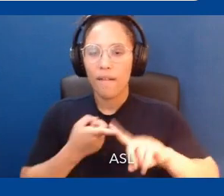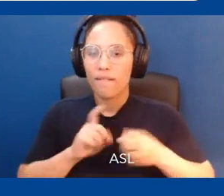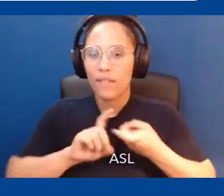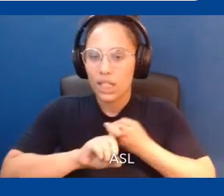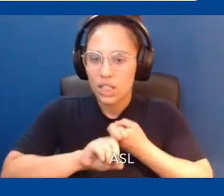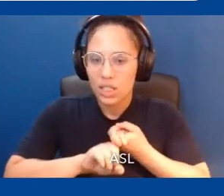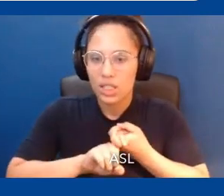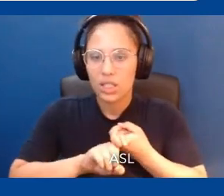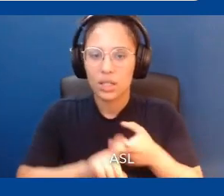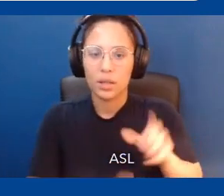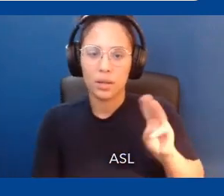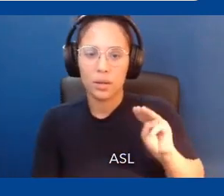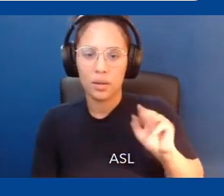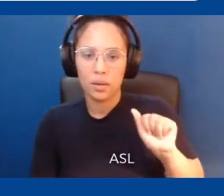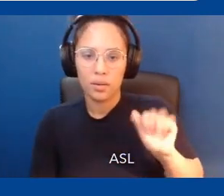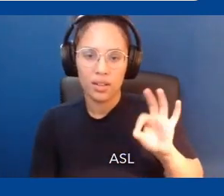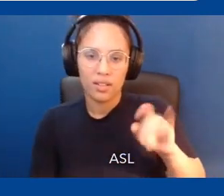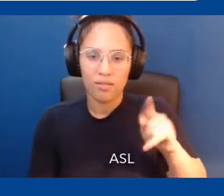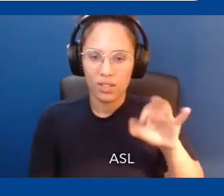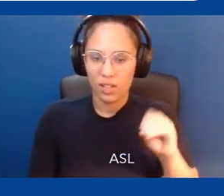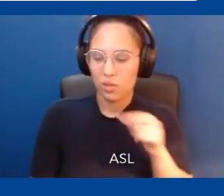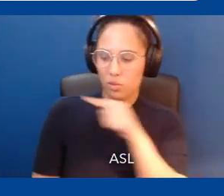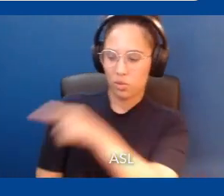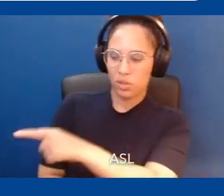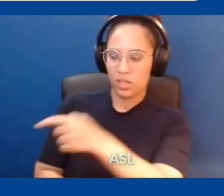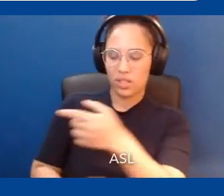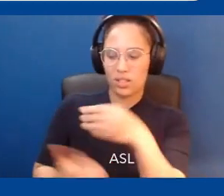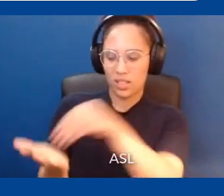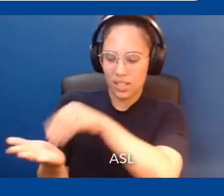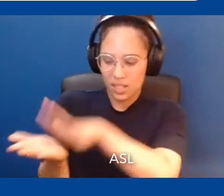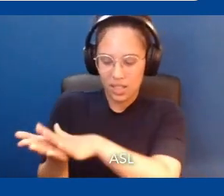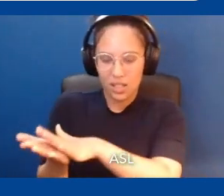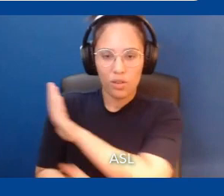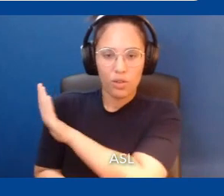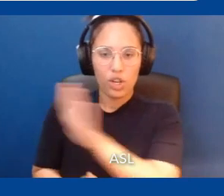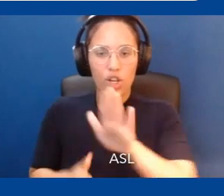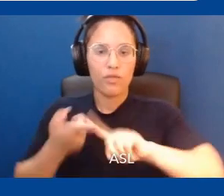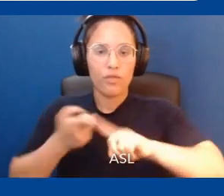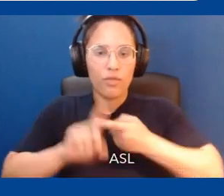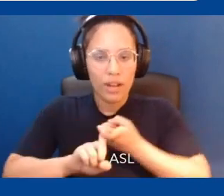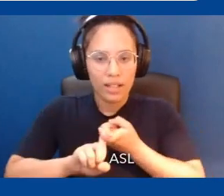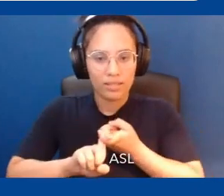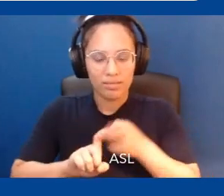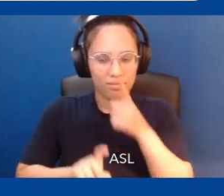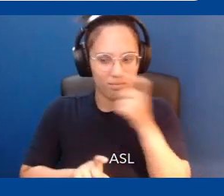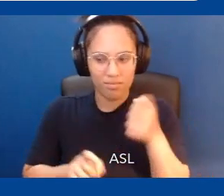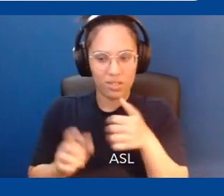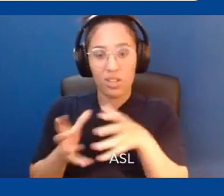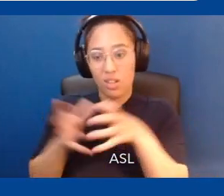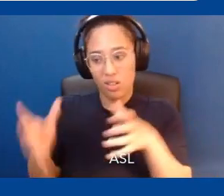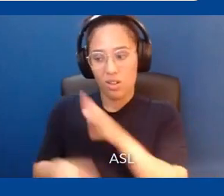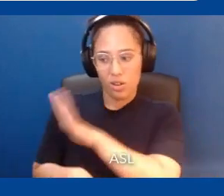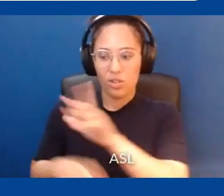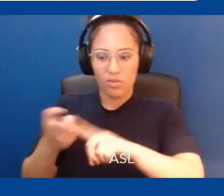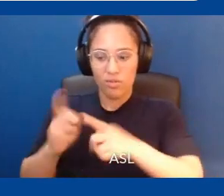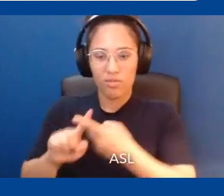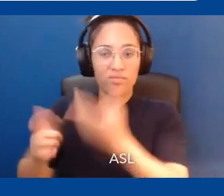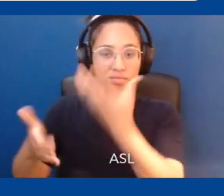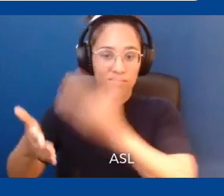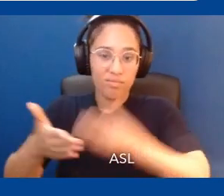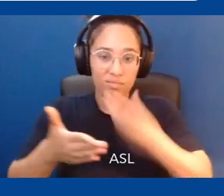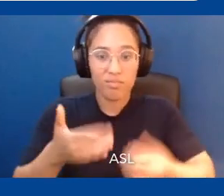her friends, because most of them are dead now because of police persecution and because of the AIDS